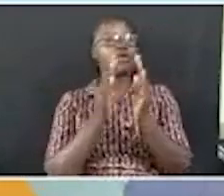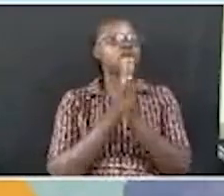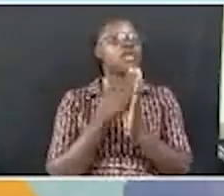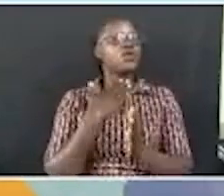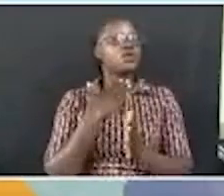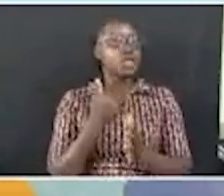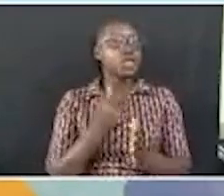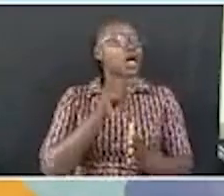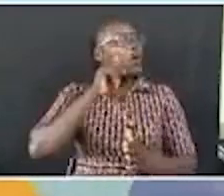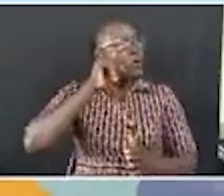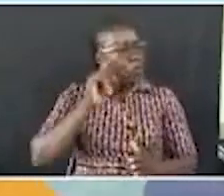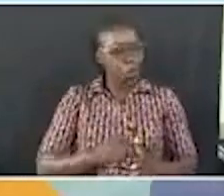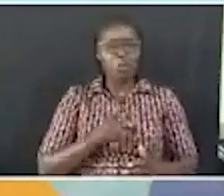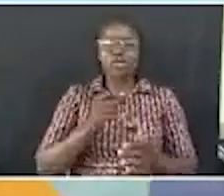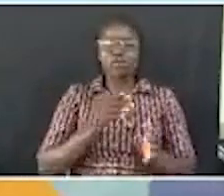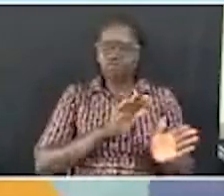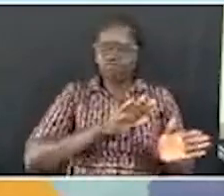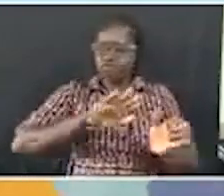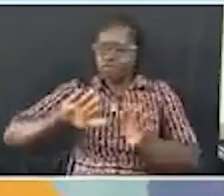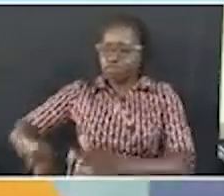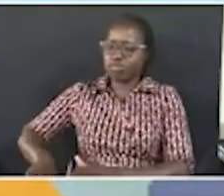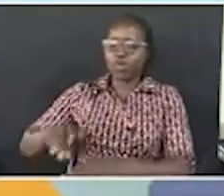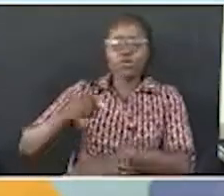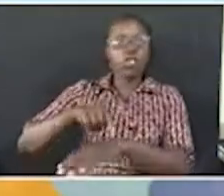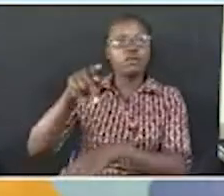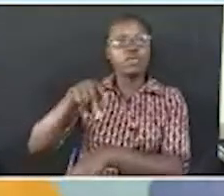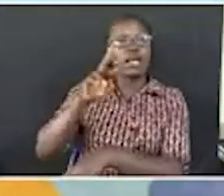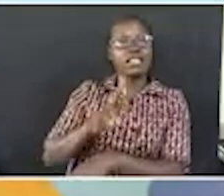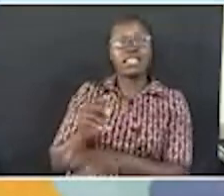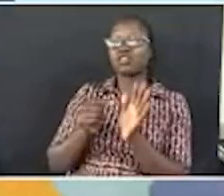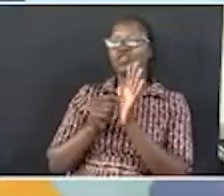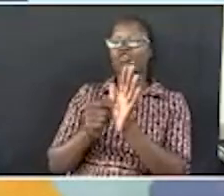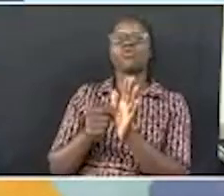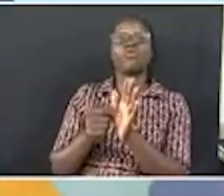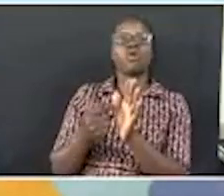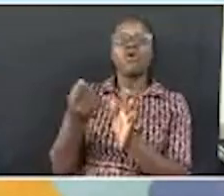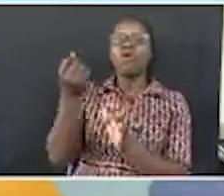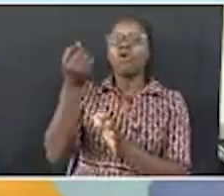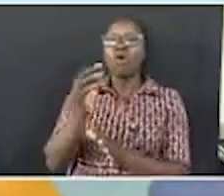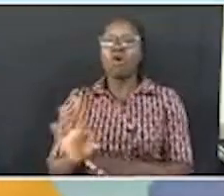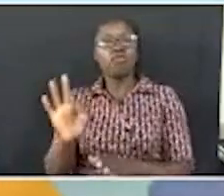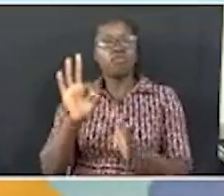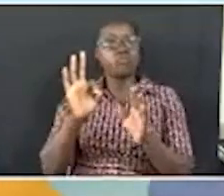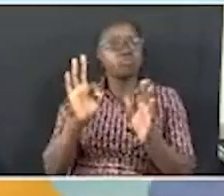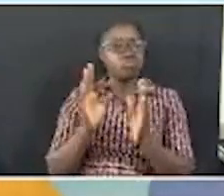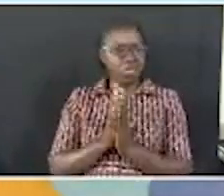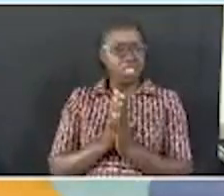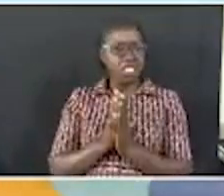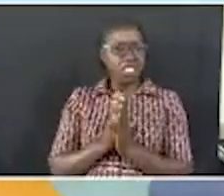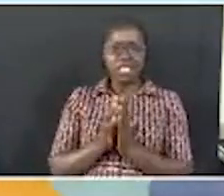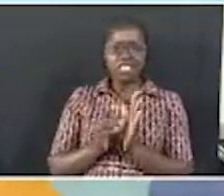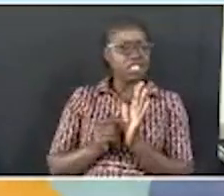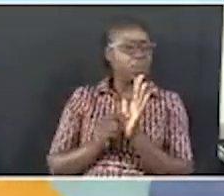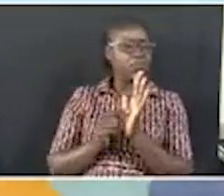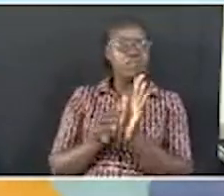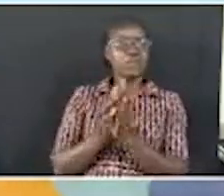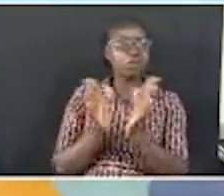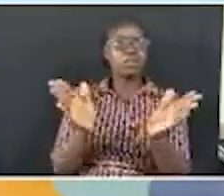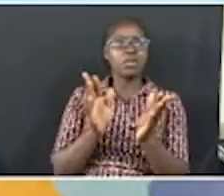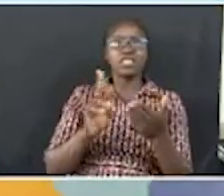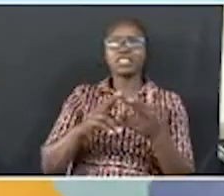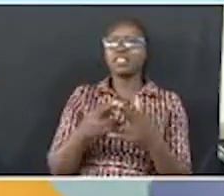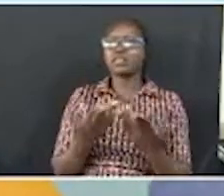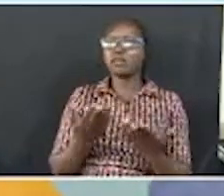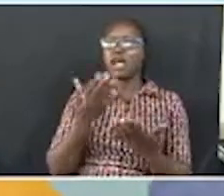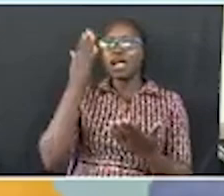prayers, we must do away with the PR prayers. And PR is public relation. I